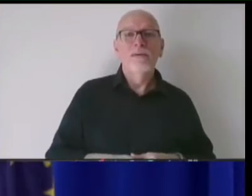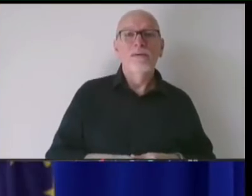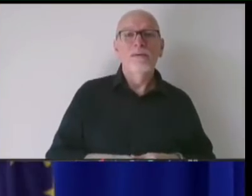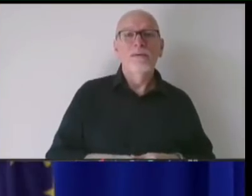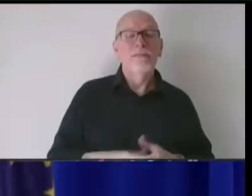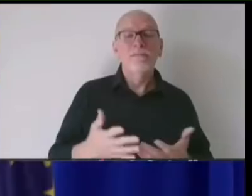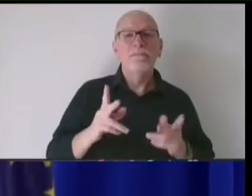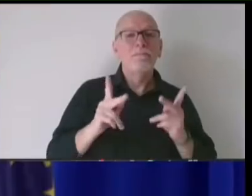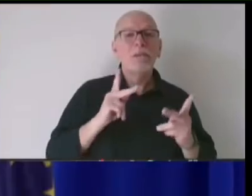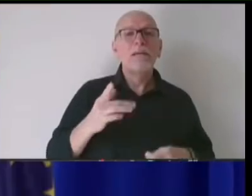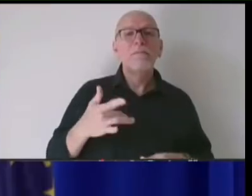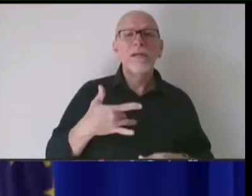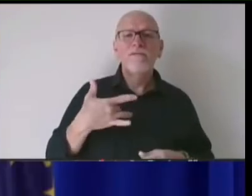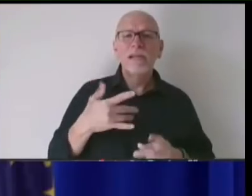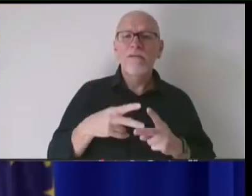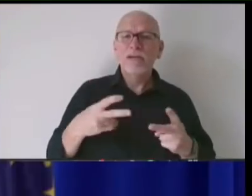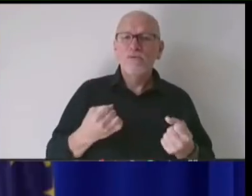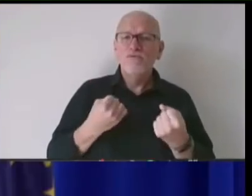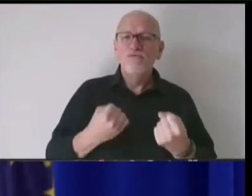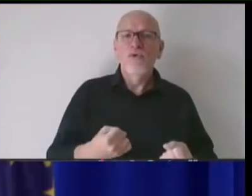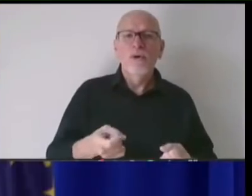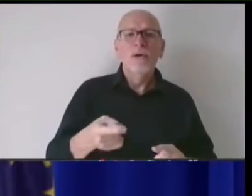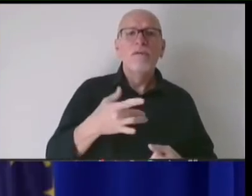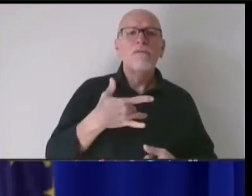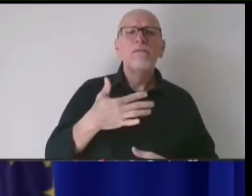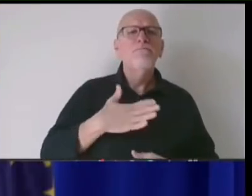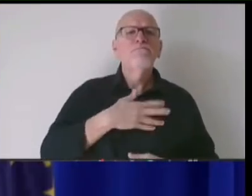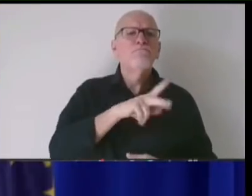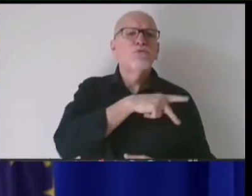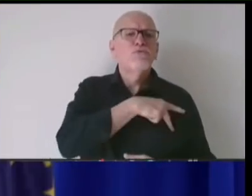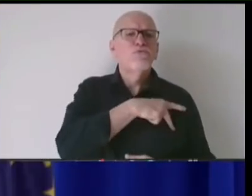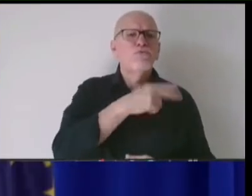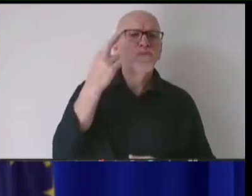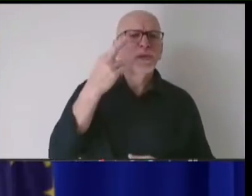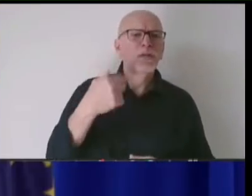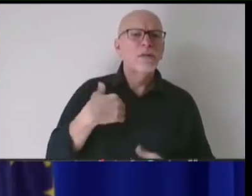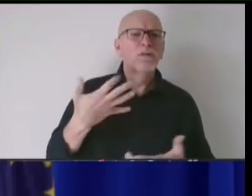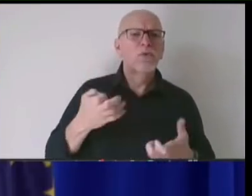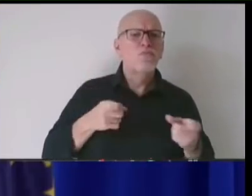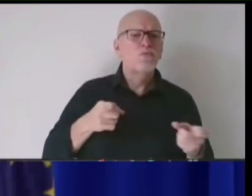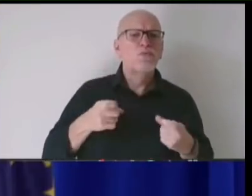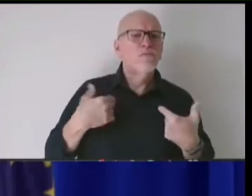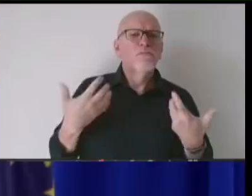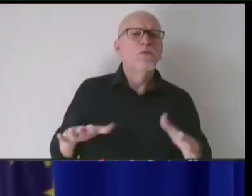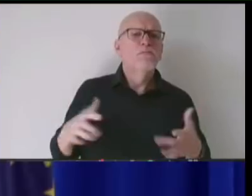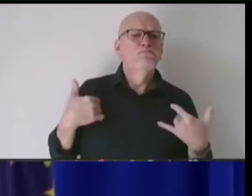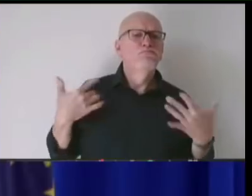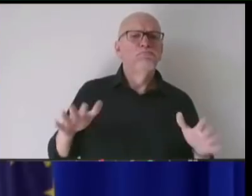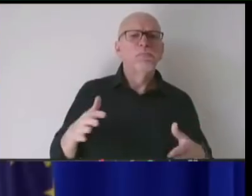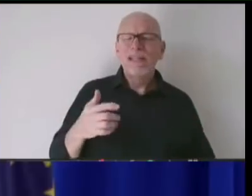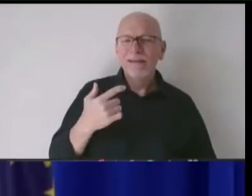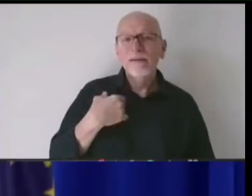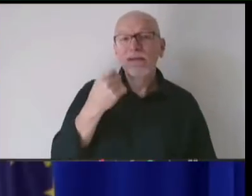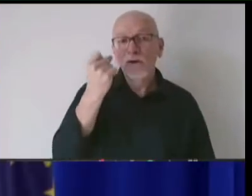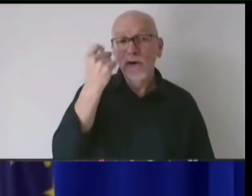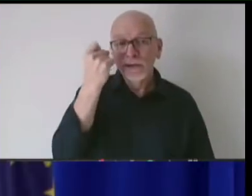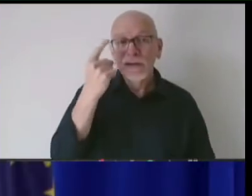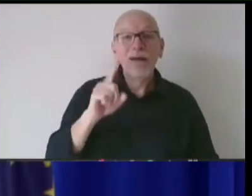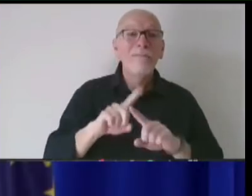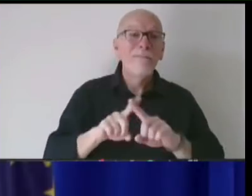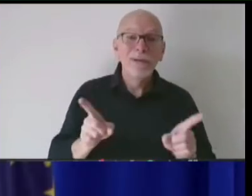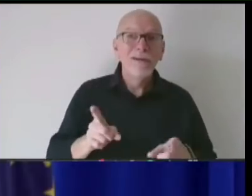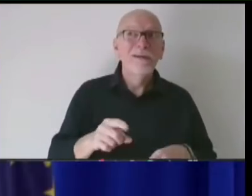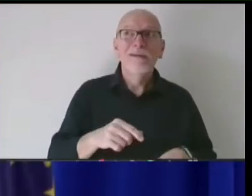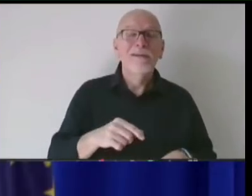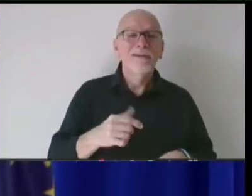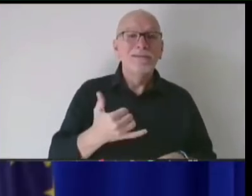people feel very strongly that this is a personal thing that they want to have control over, and I understand that. I think this is a time where